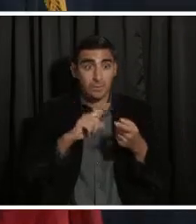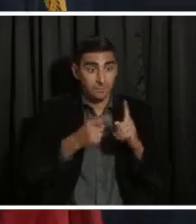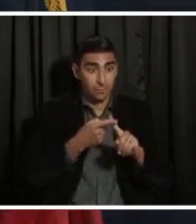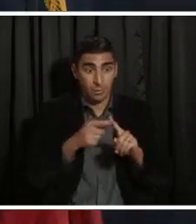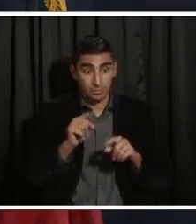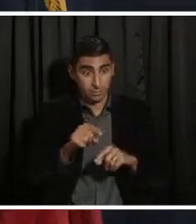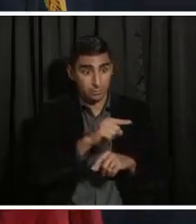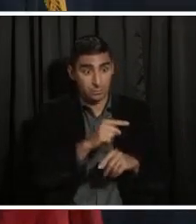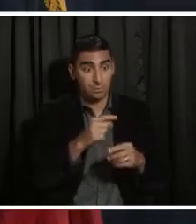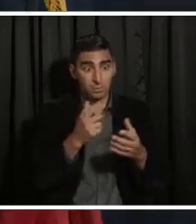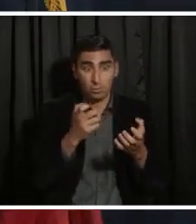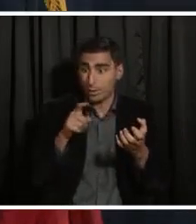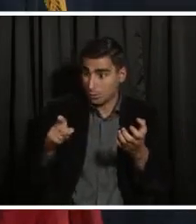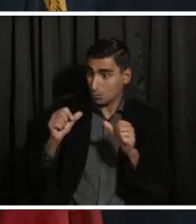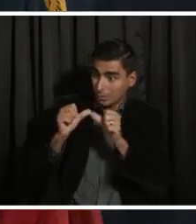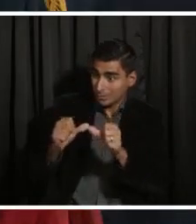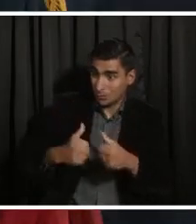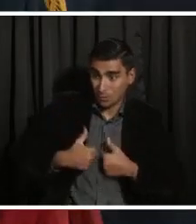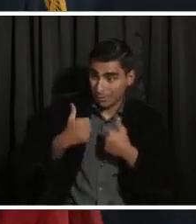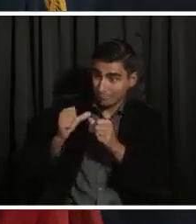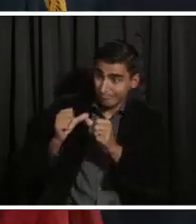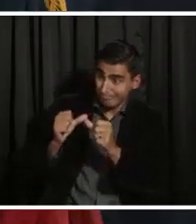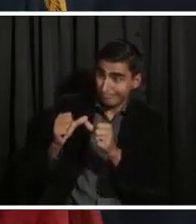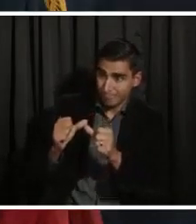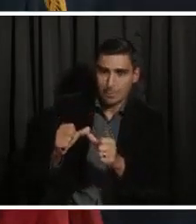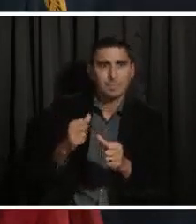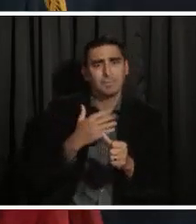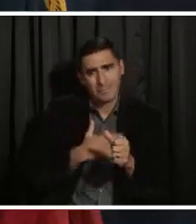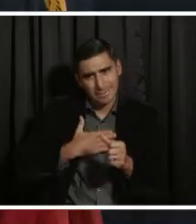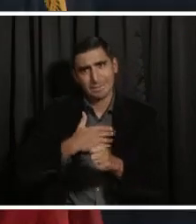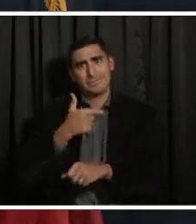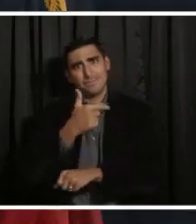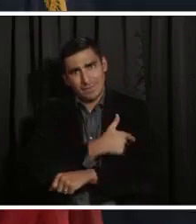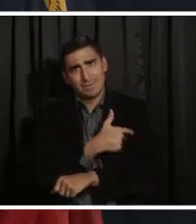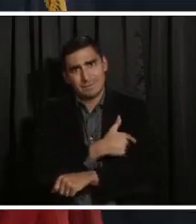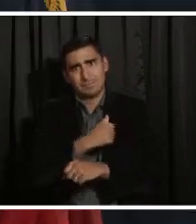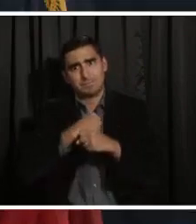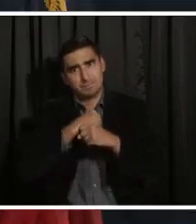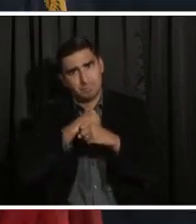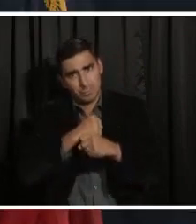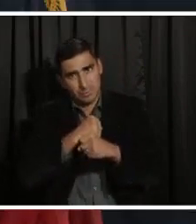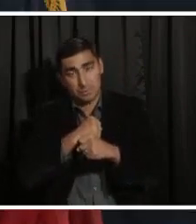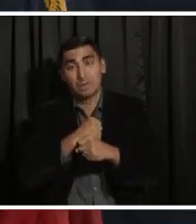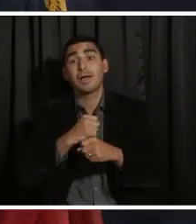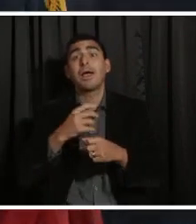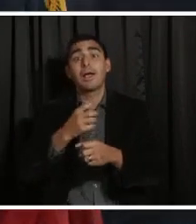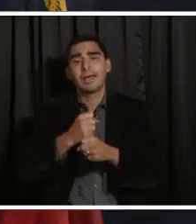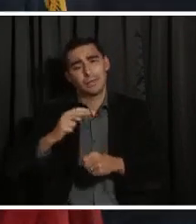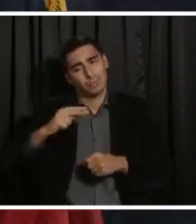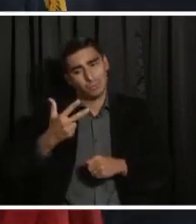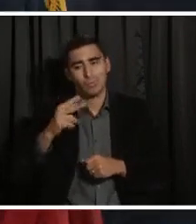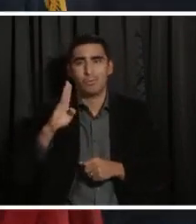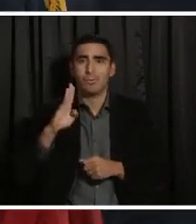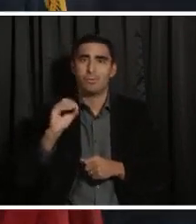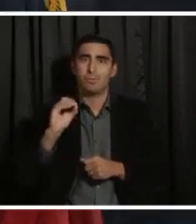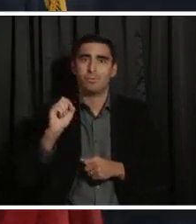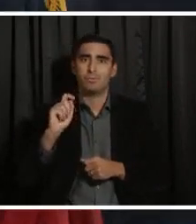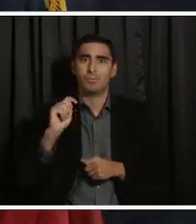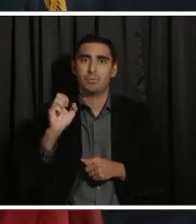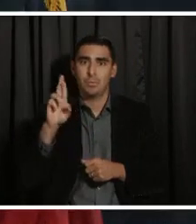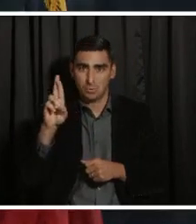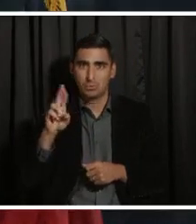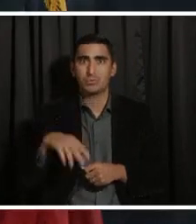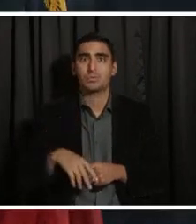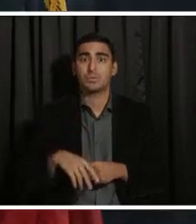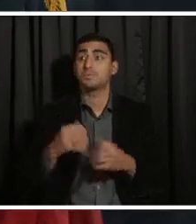you to be here for many years to come. Get protected, get vaccinated, get boosted. I'm now going to turn it over to